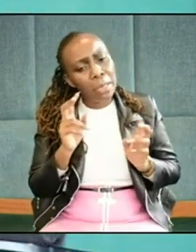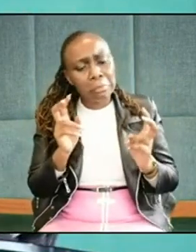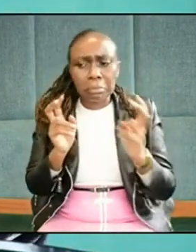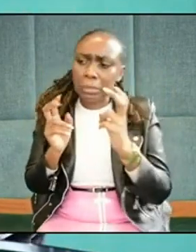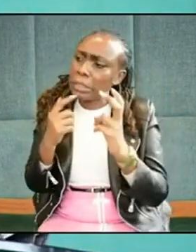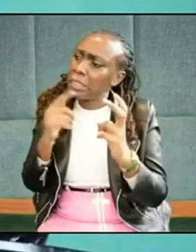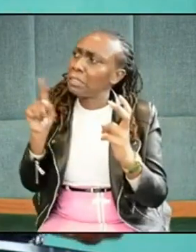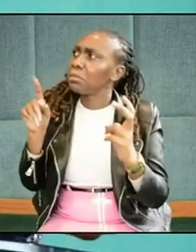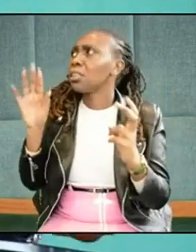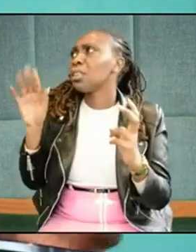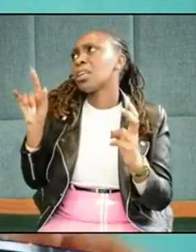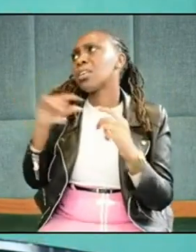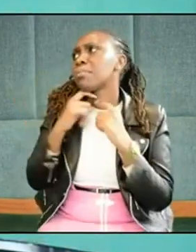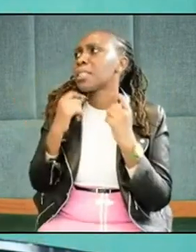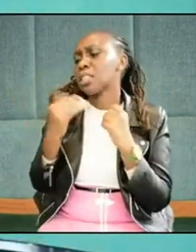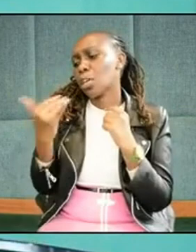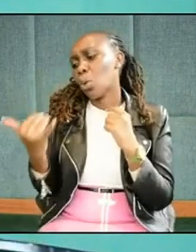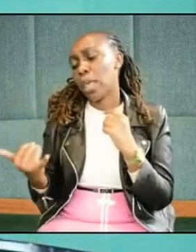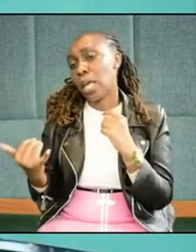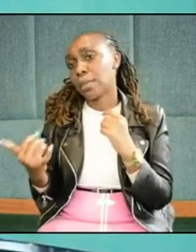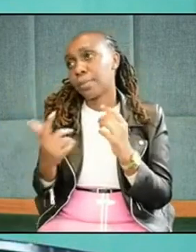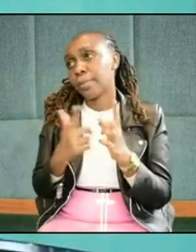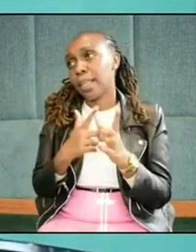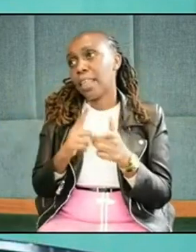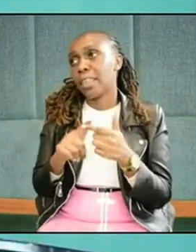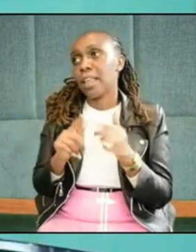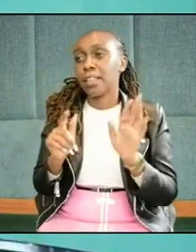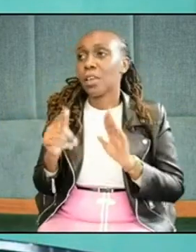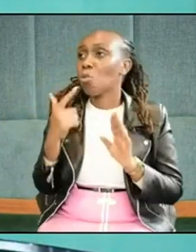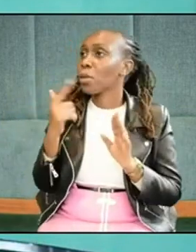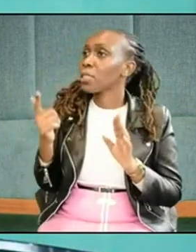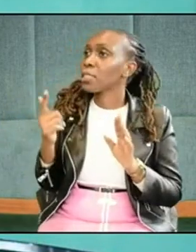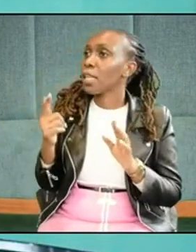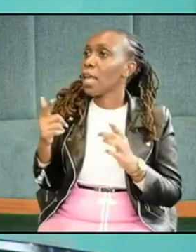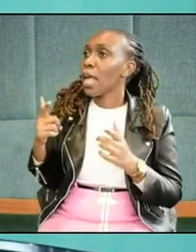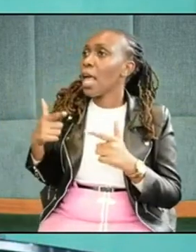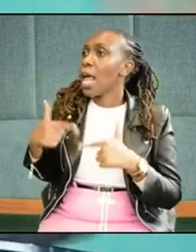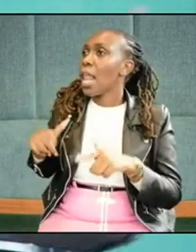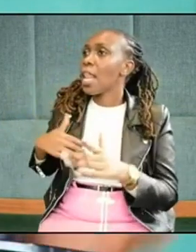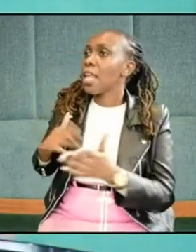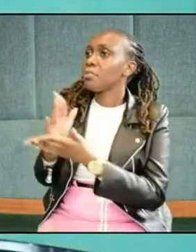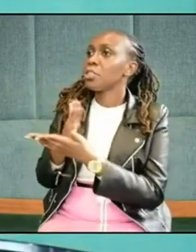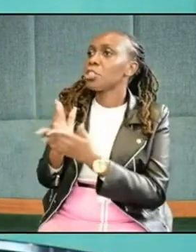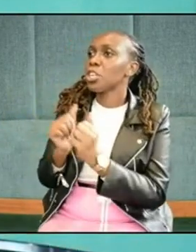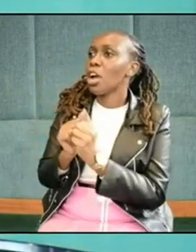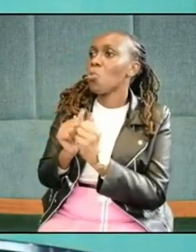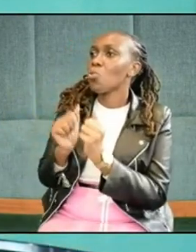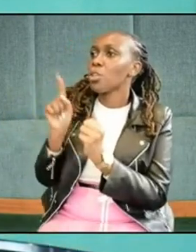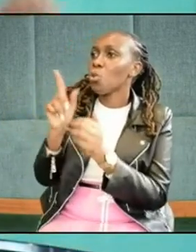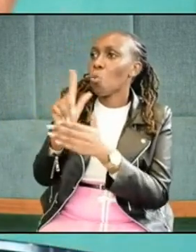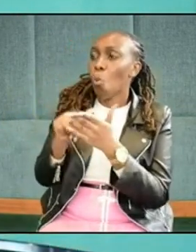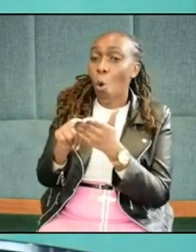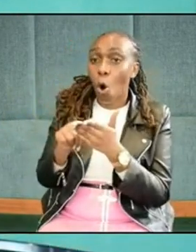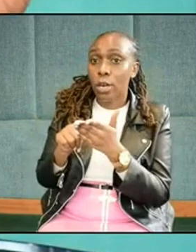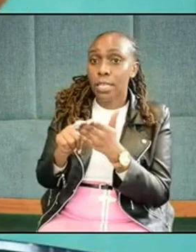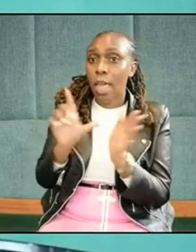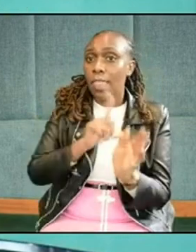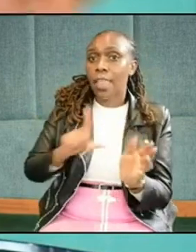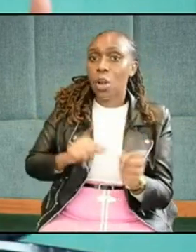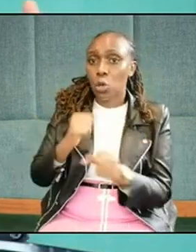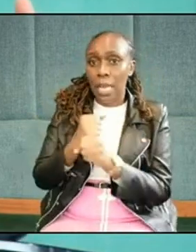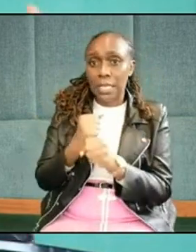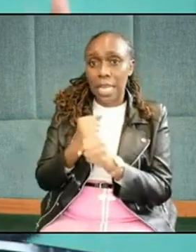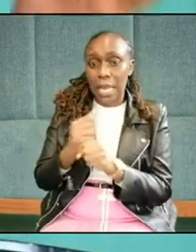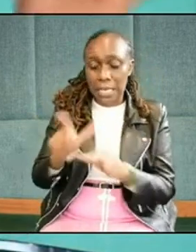too what? So young." And then she says, "But don't worry. Let me share with you what the Lord has done in my life." She started